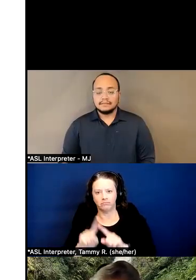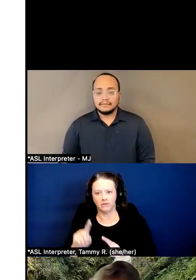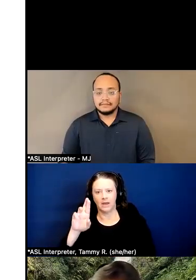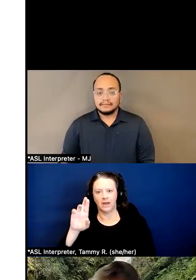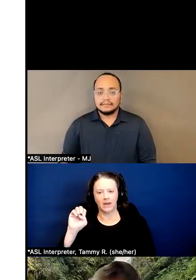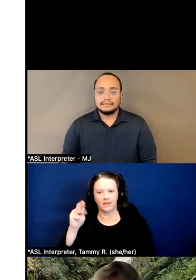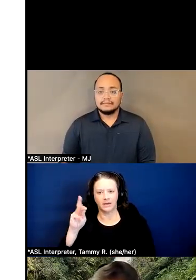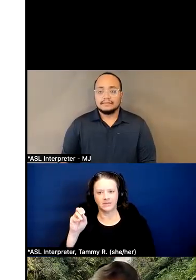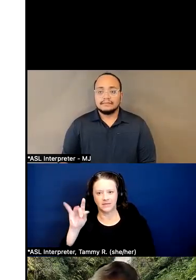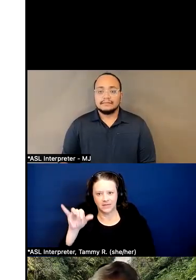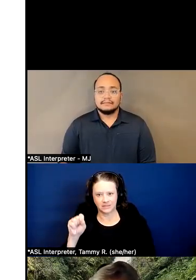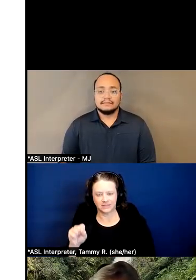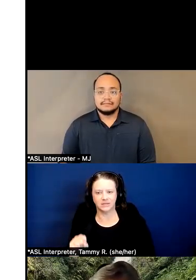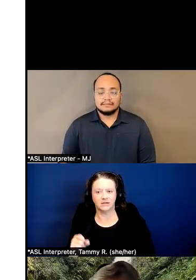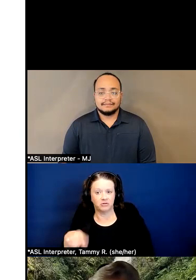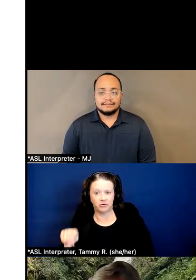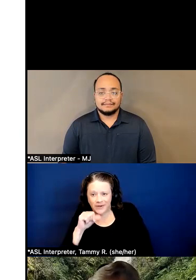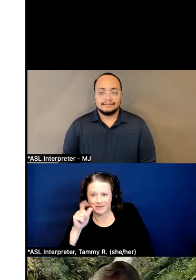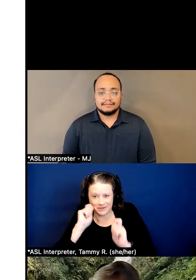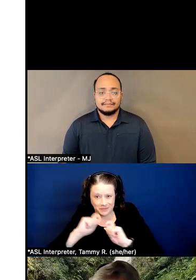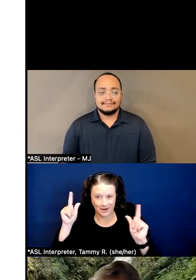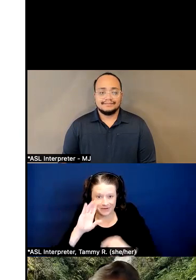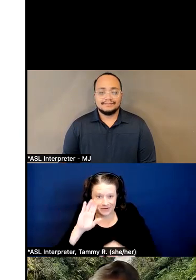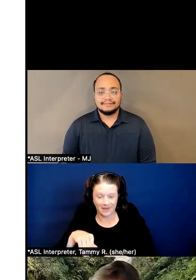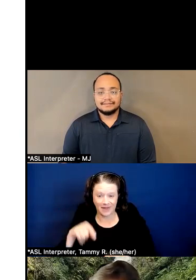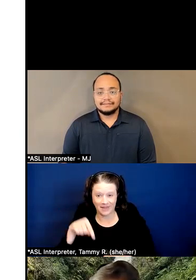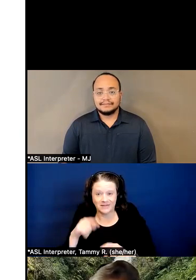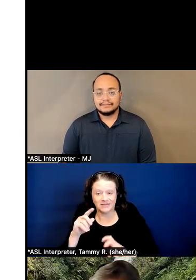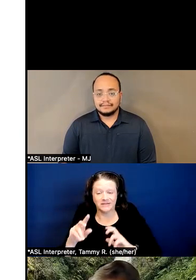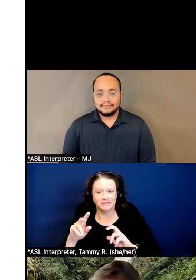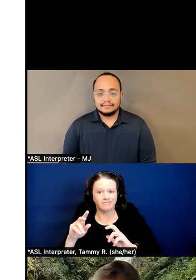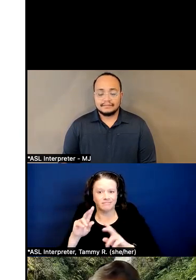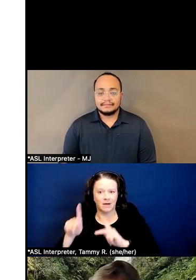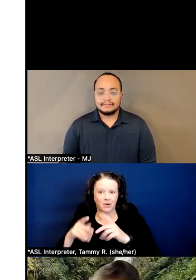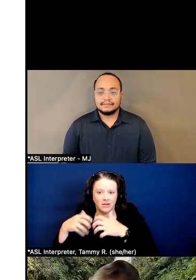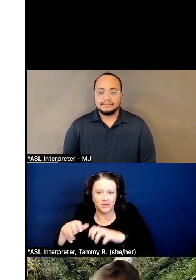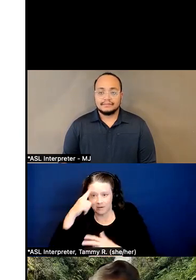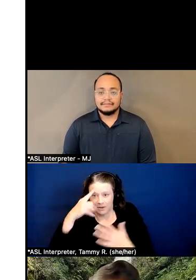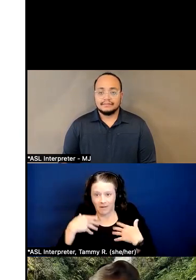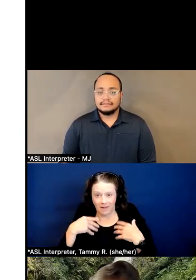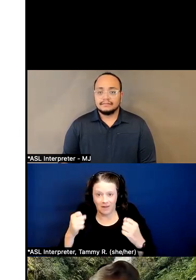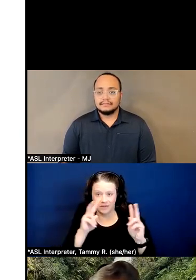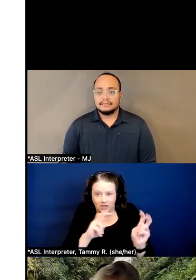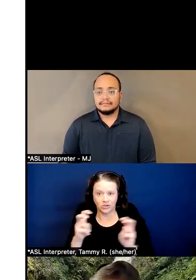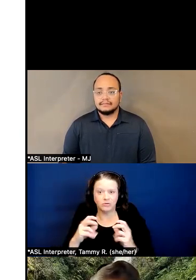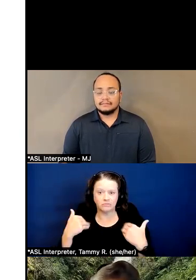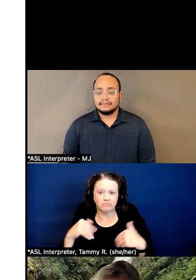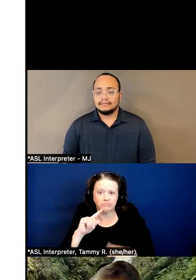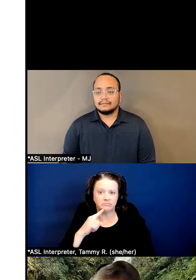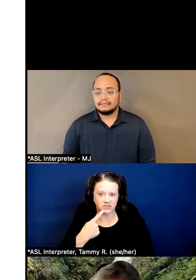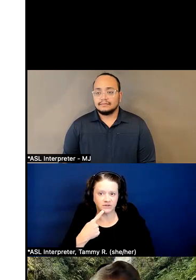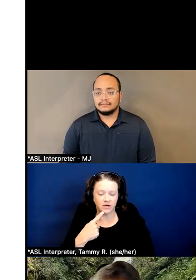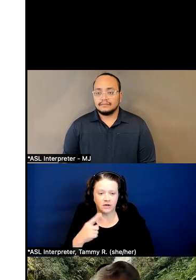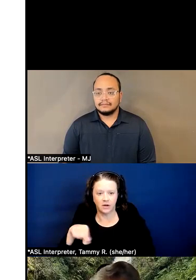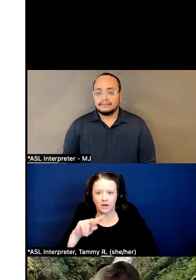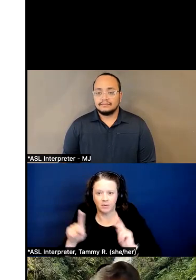won't be surprised, knowing this population, that mental health issues were pretty severe as people